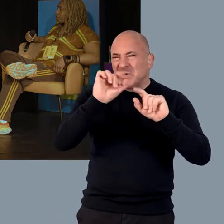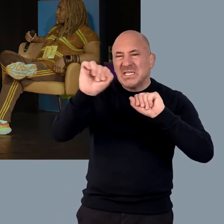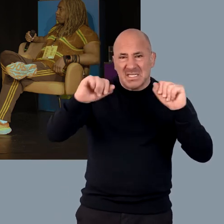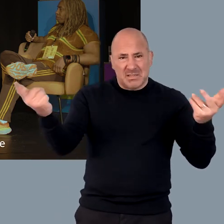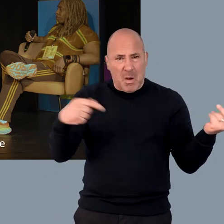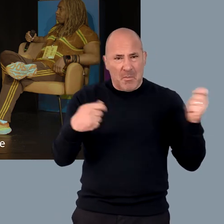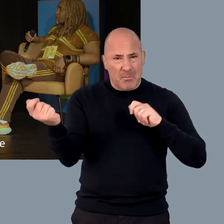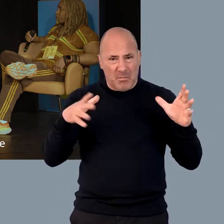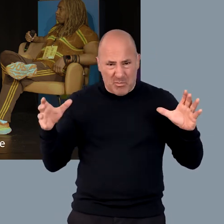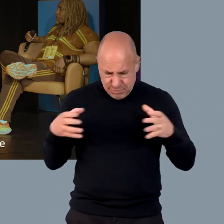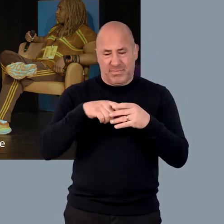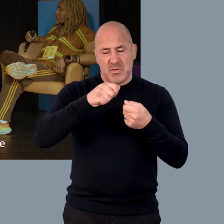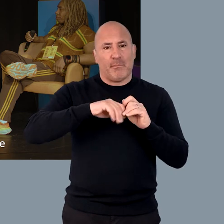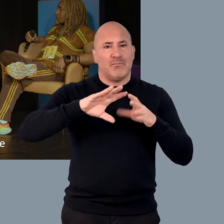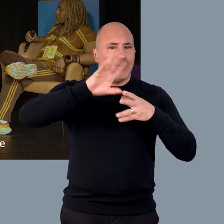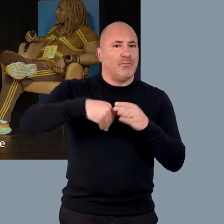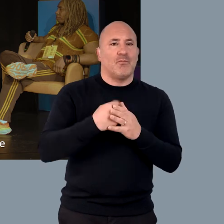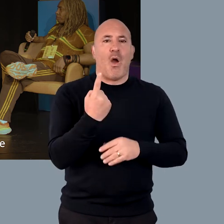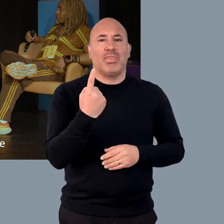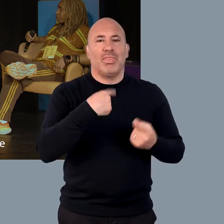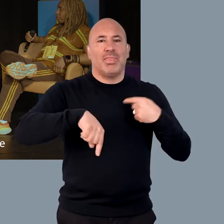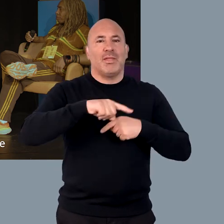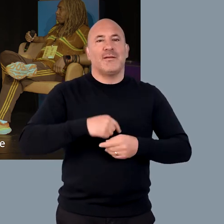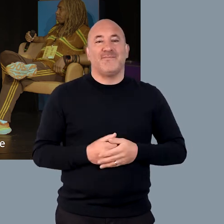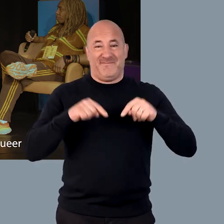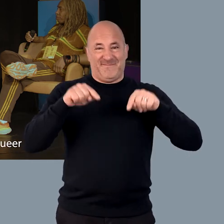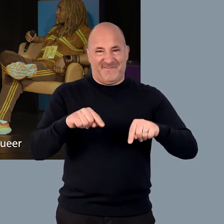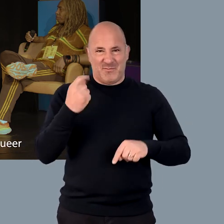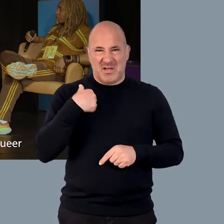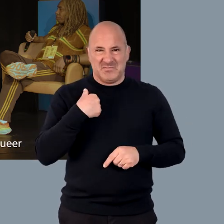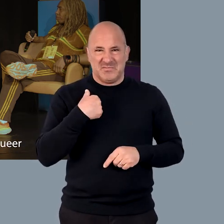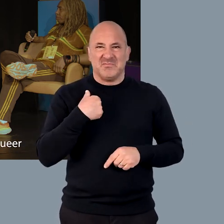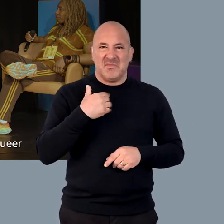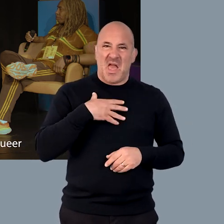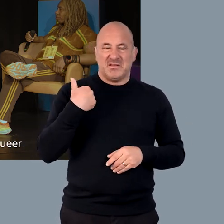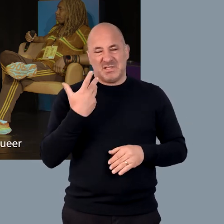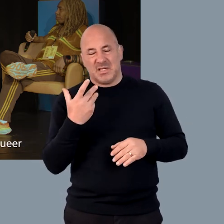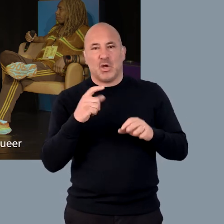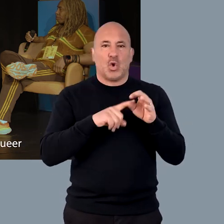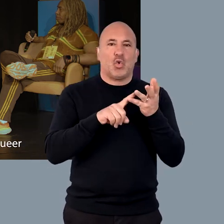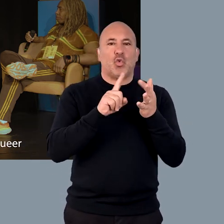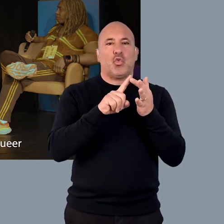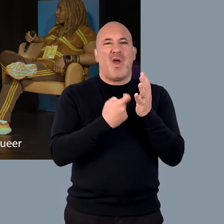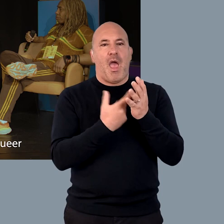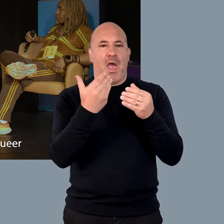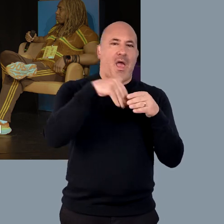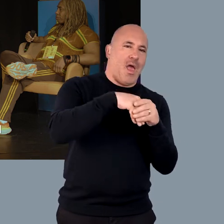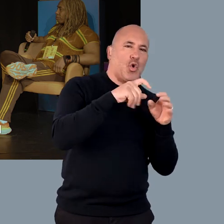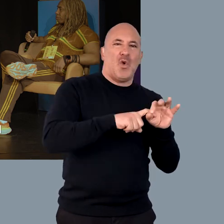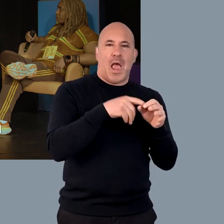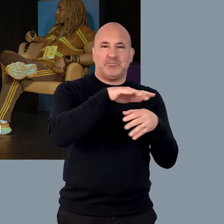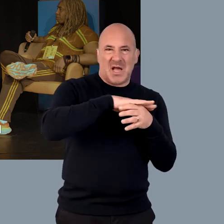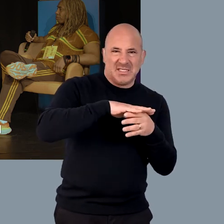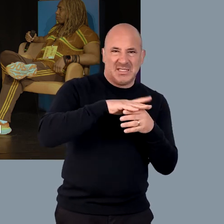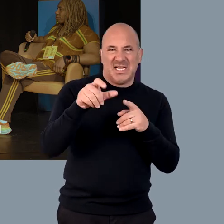of the parts of ourselves the holes of ourselves as well because There was also a point at which I realized that I'd have to be like queer in